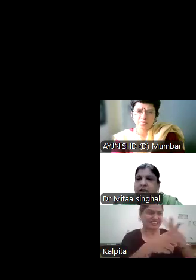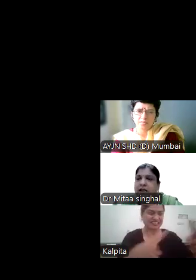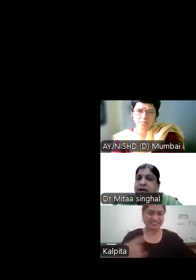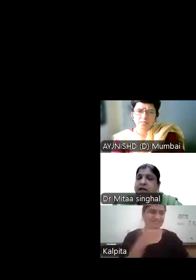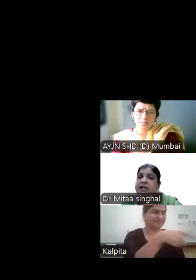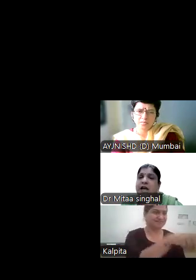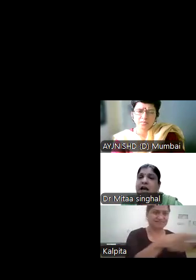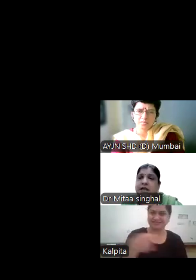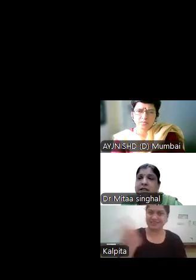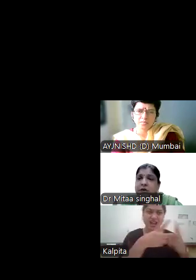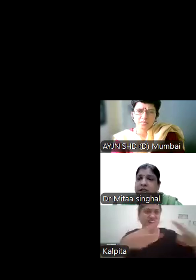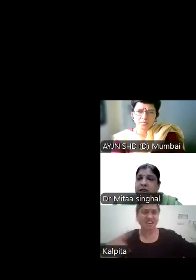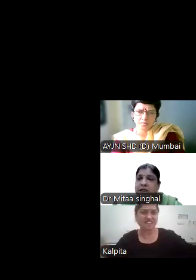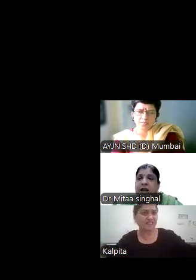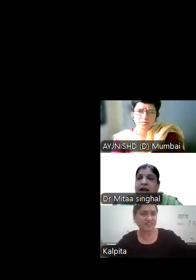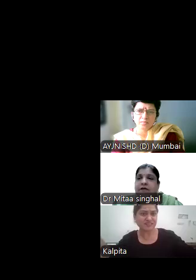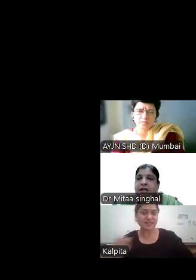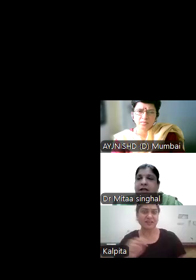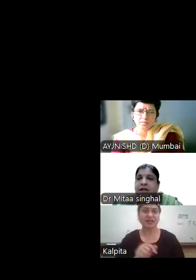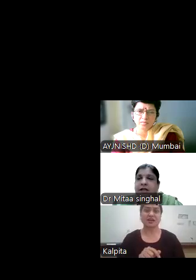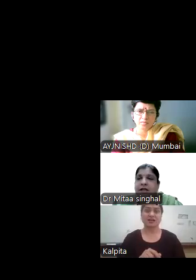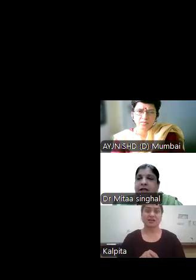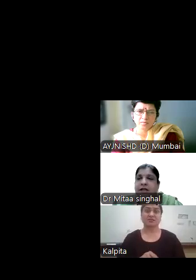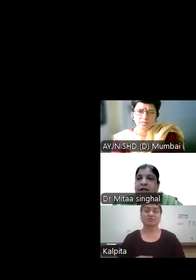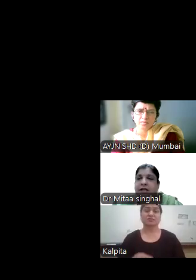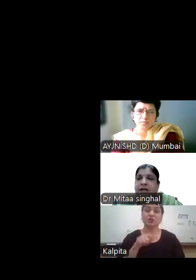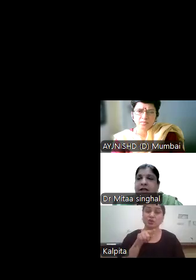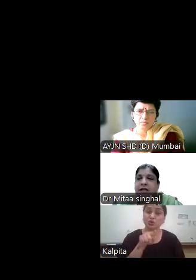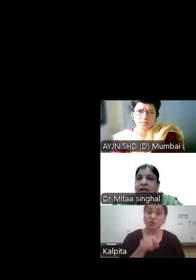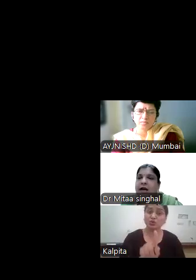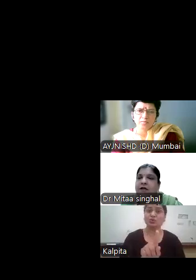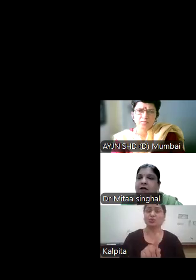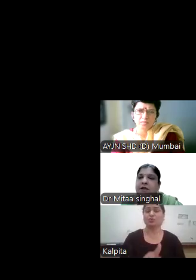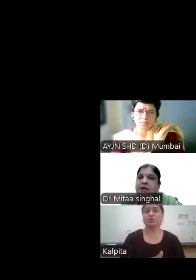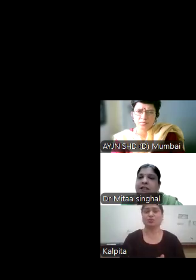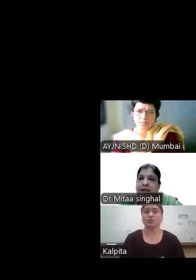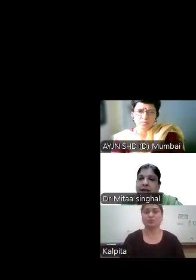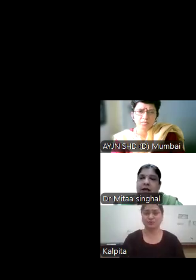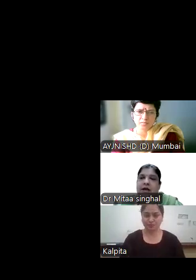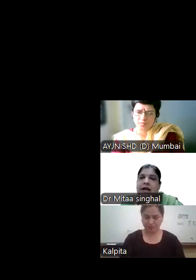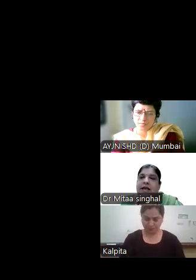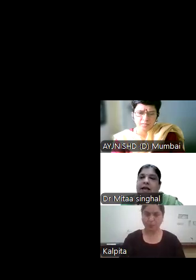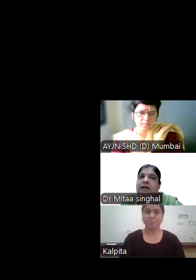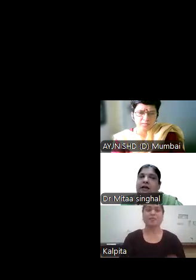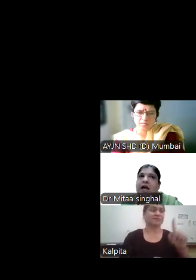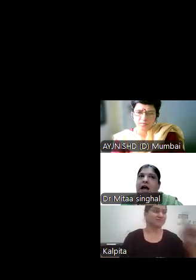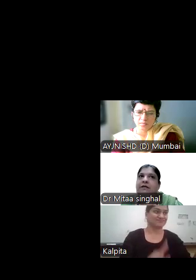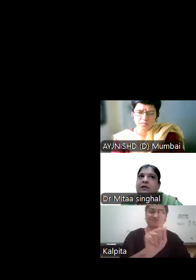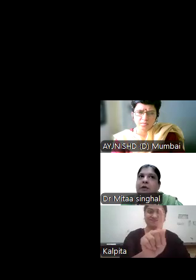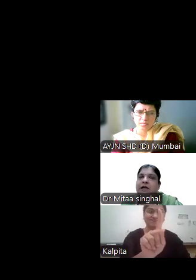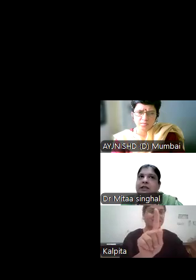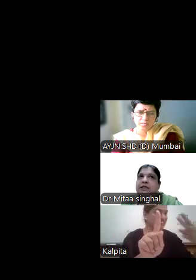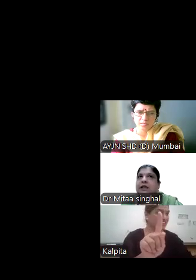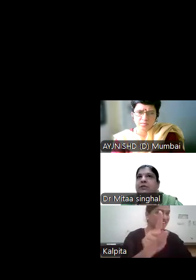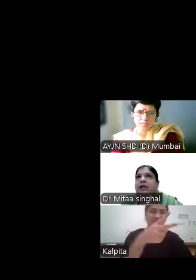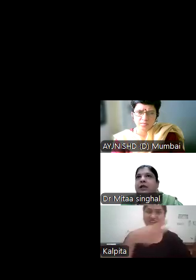child? Because every child is unique. Every child is different. No two CP child will be same. Like, even if